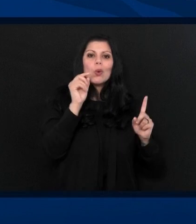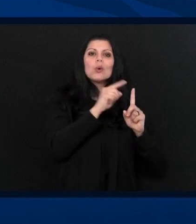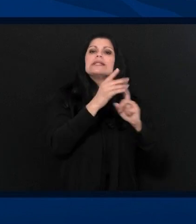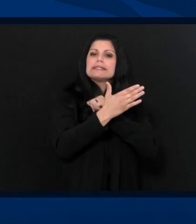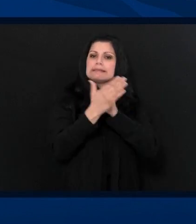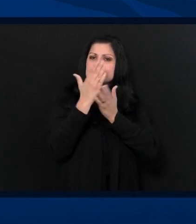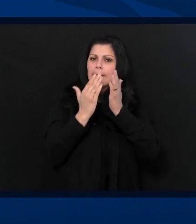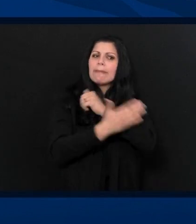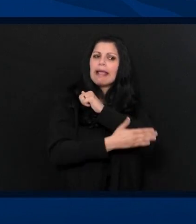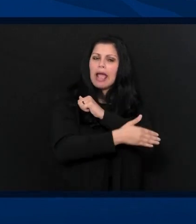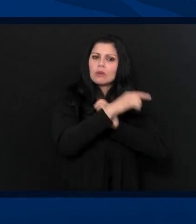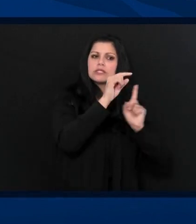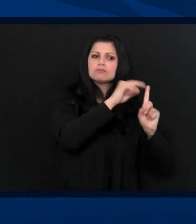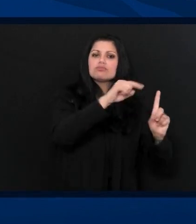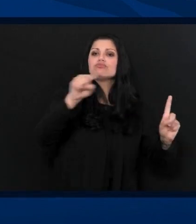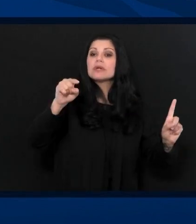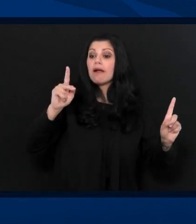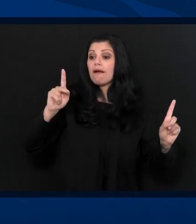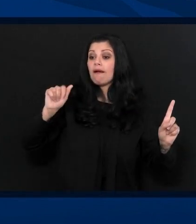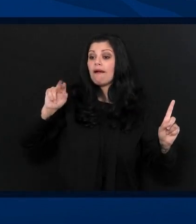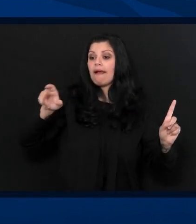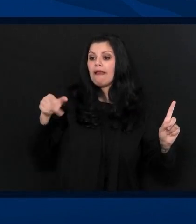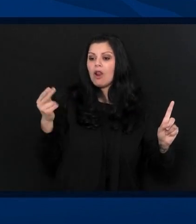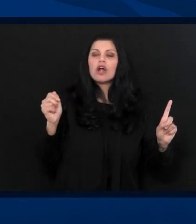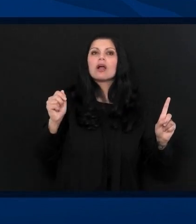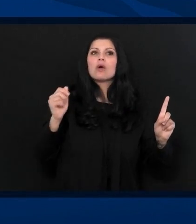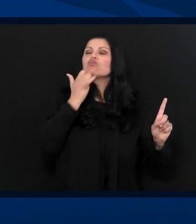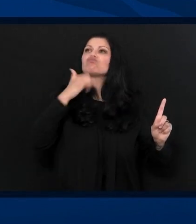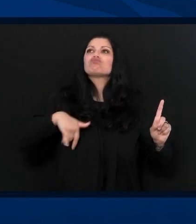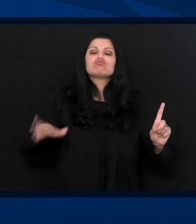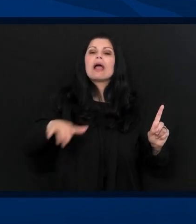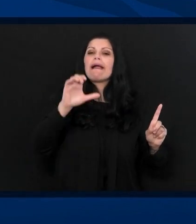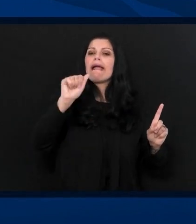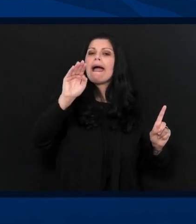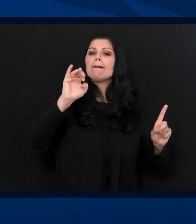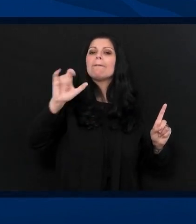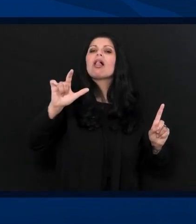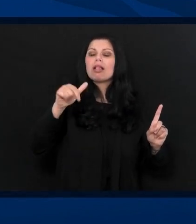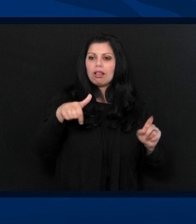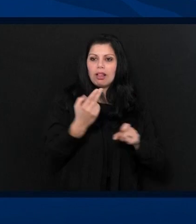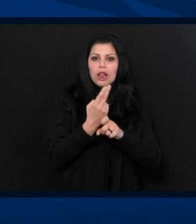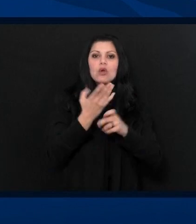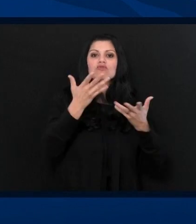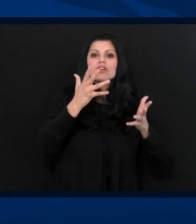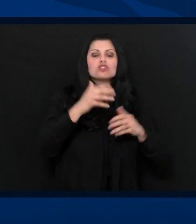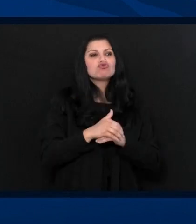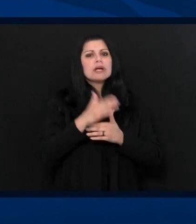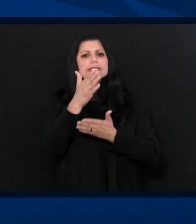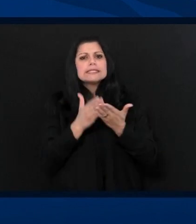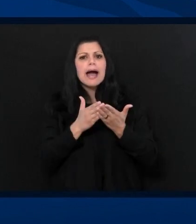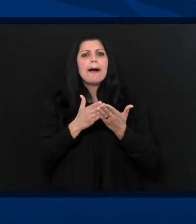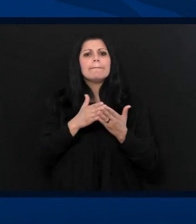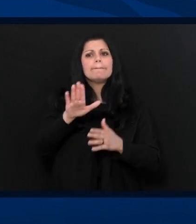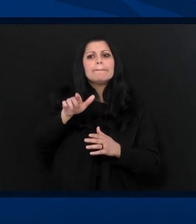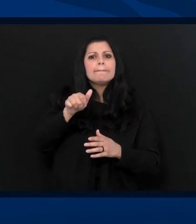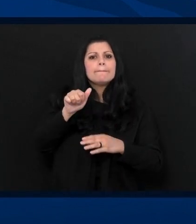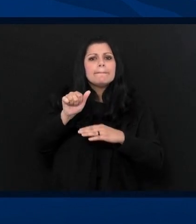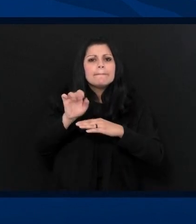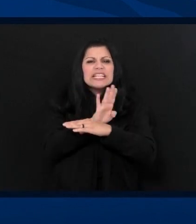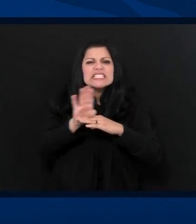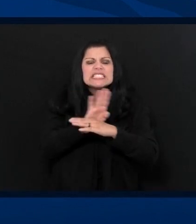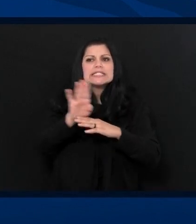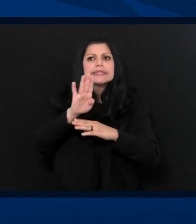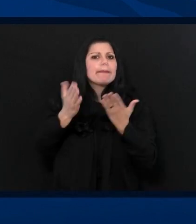have actually done it, like Cabell, excuse me. And some areas, private businesses like hospitals have not